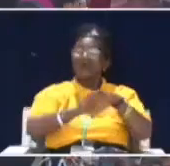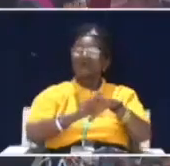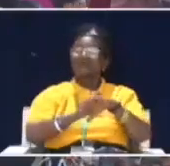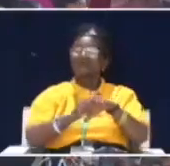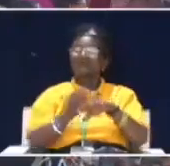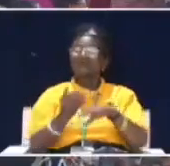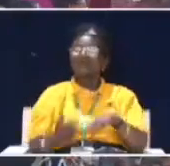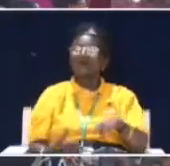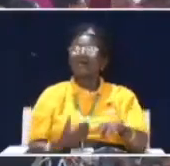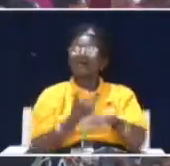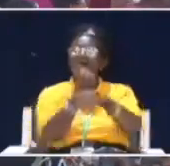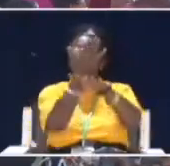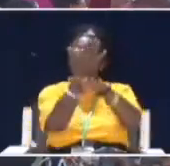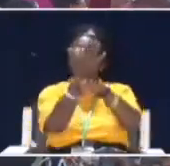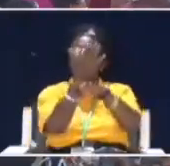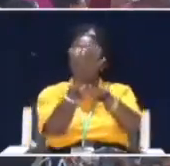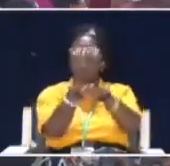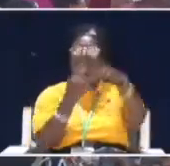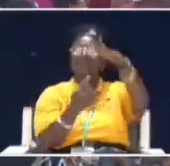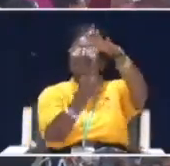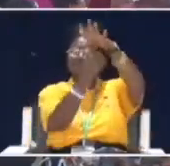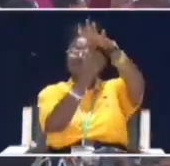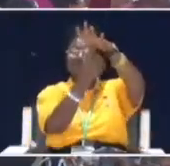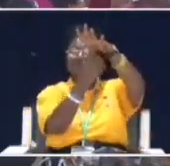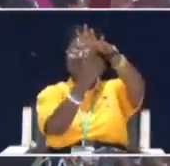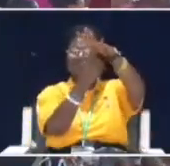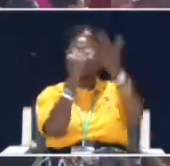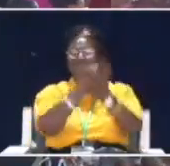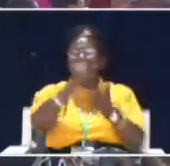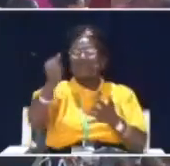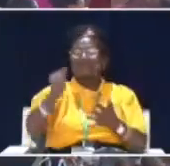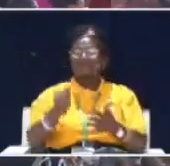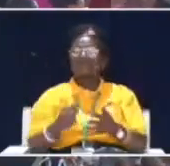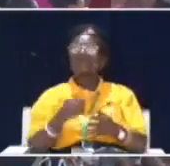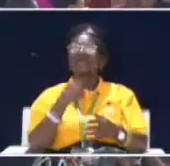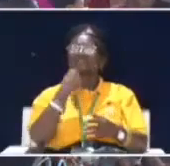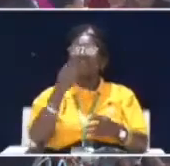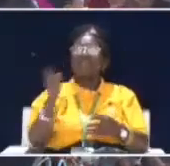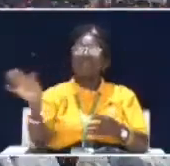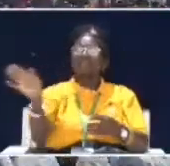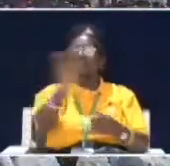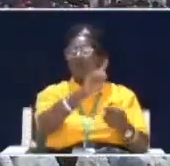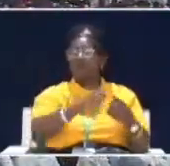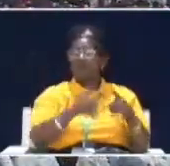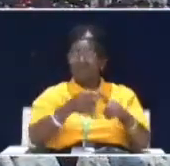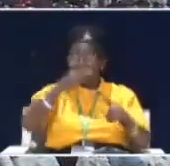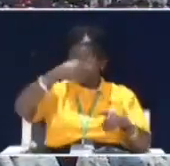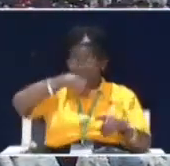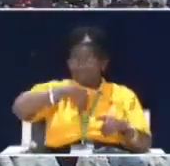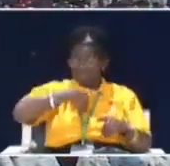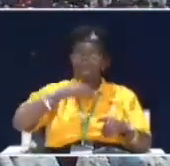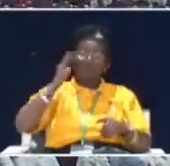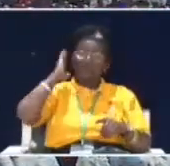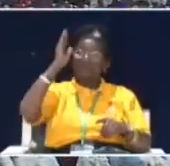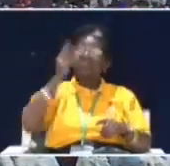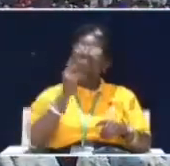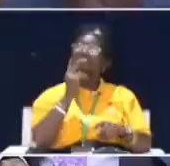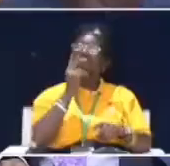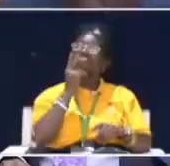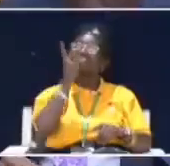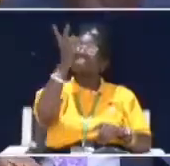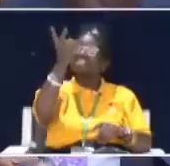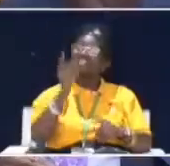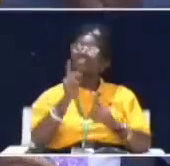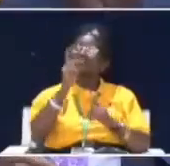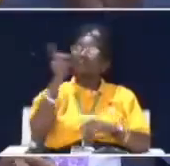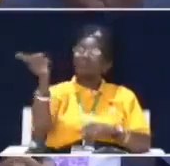Ori oke tente ni wa wa. Tell your neighbor, I will see you at the top. So feni tin belegbe re wi pe ma ri oloke.